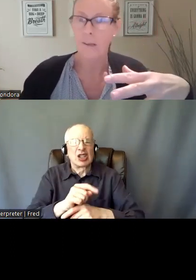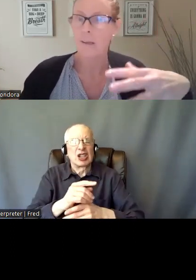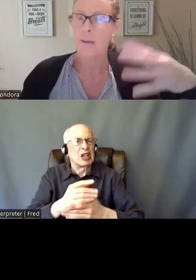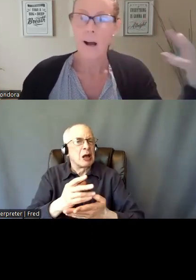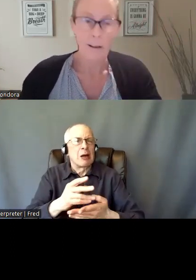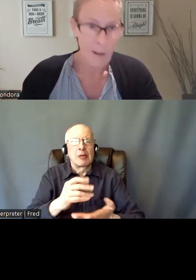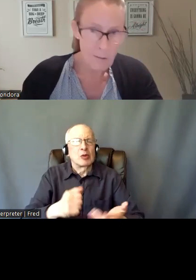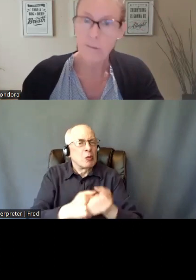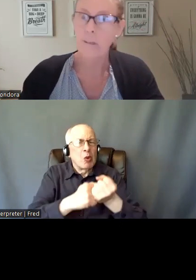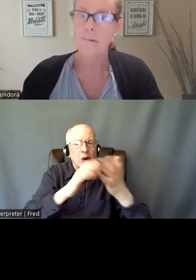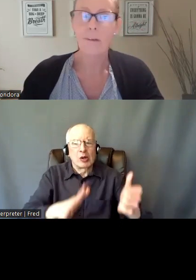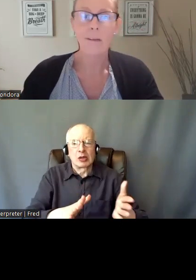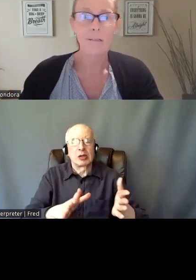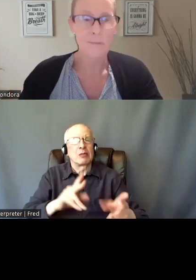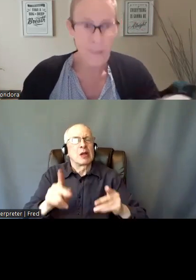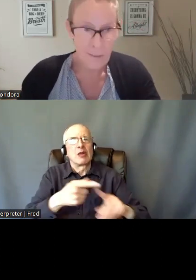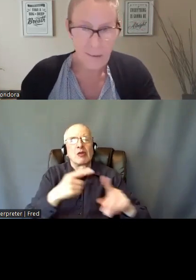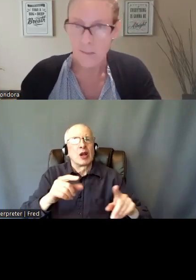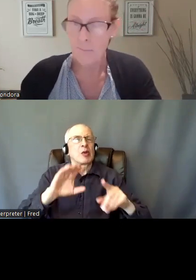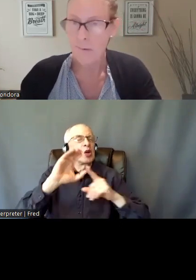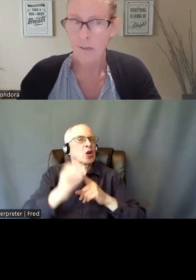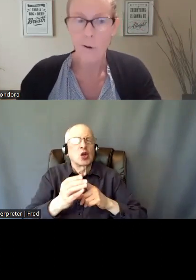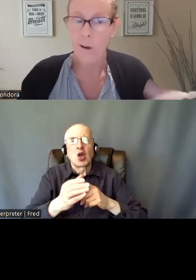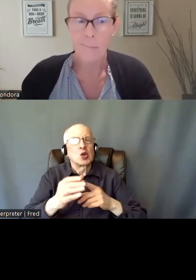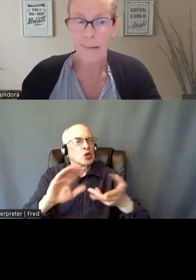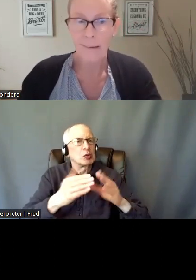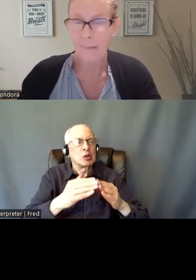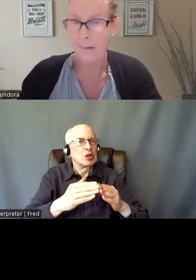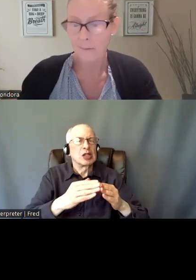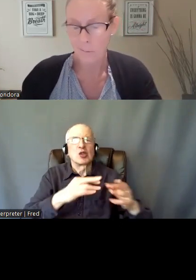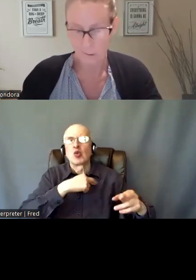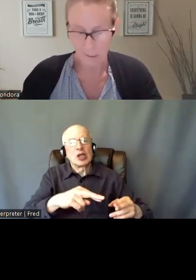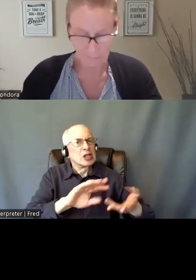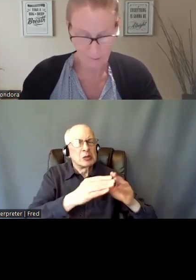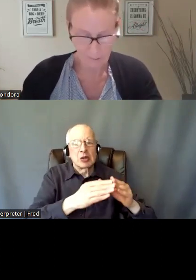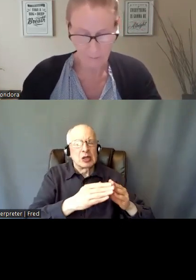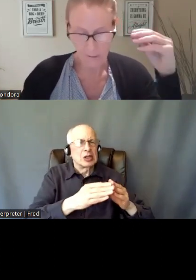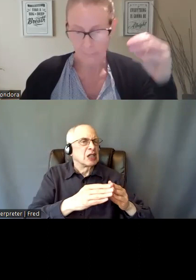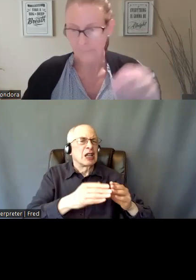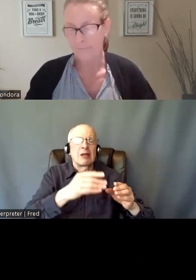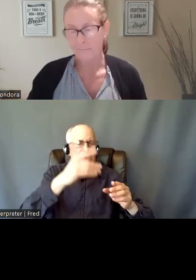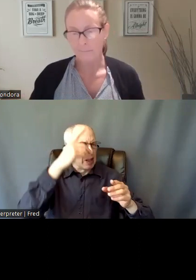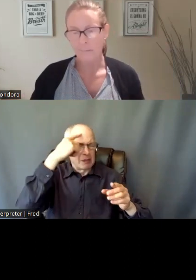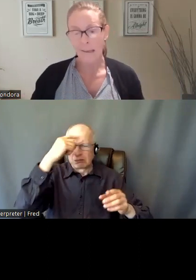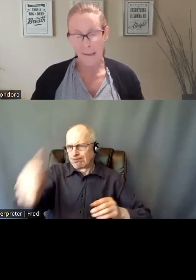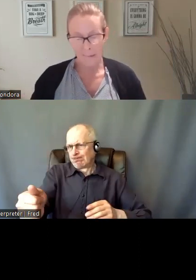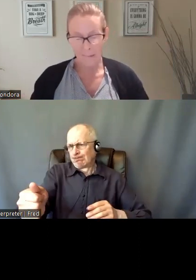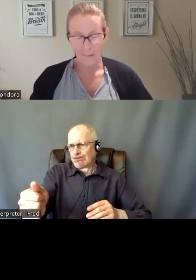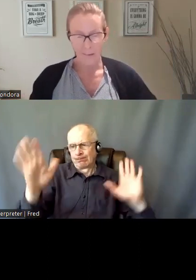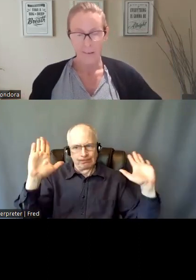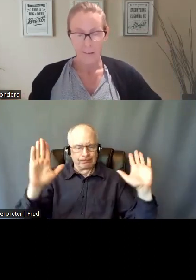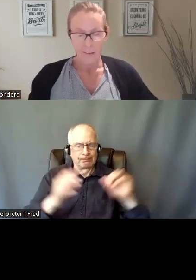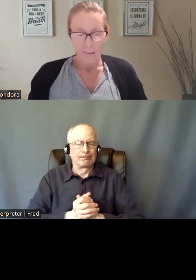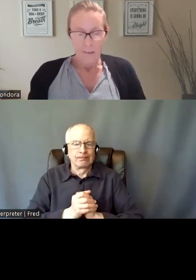from cultural communities, faith-based communities, all depending on the individual's preference. Right?